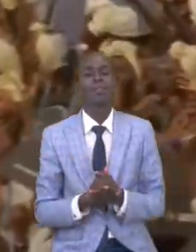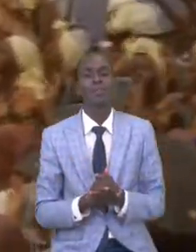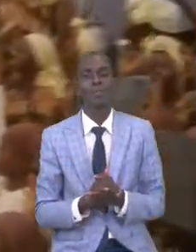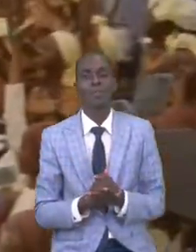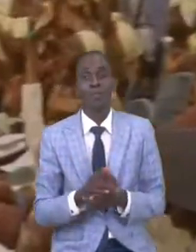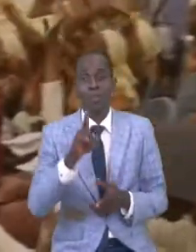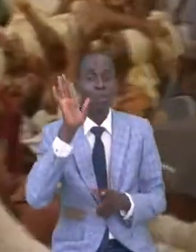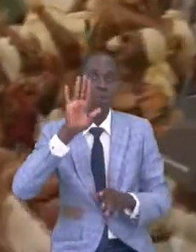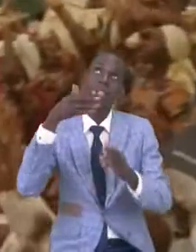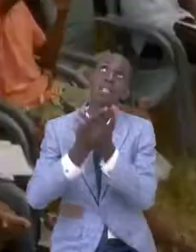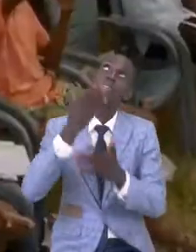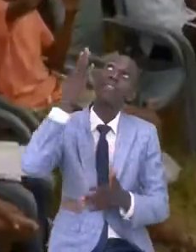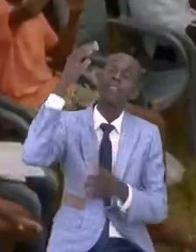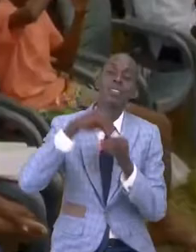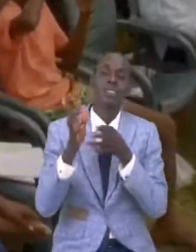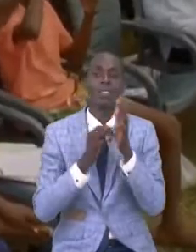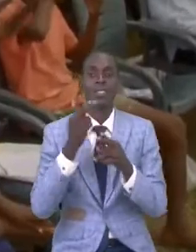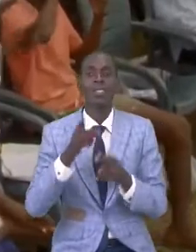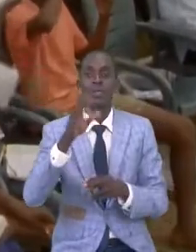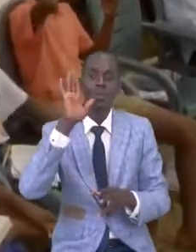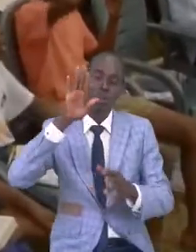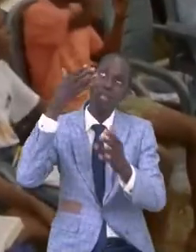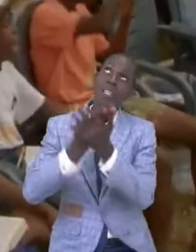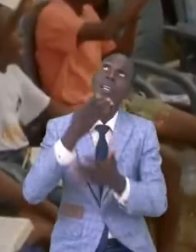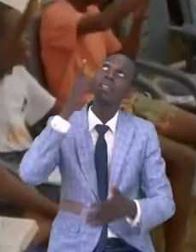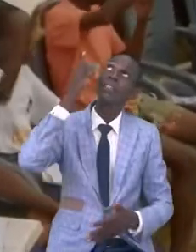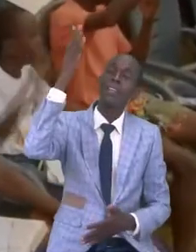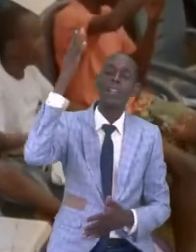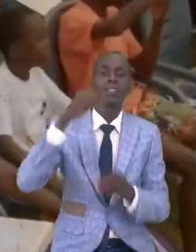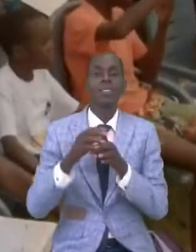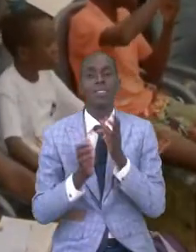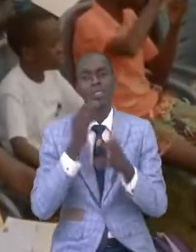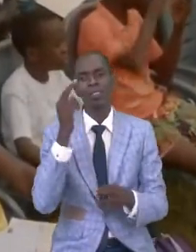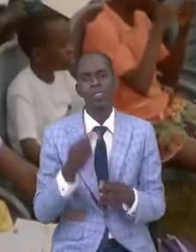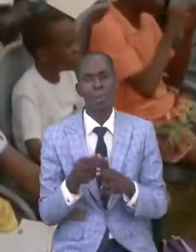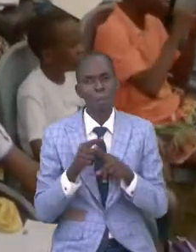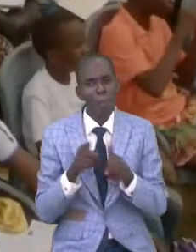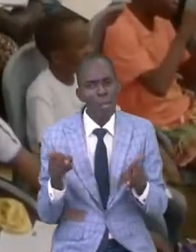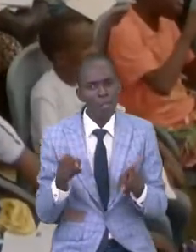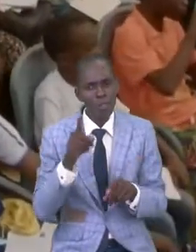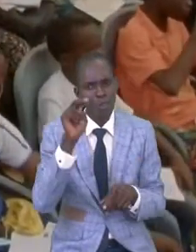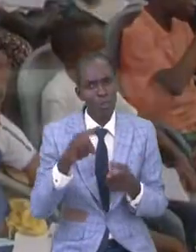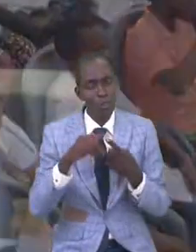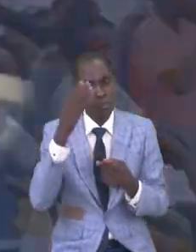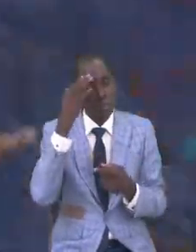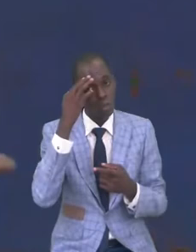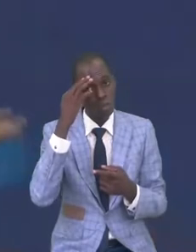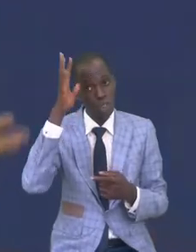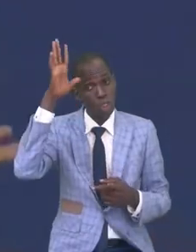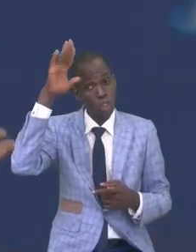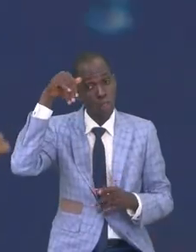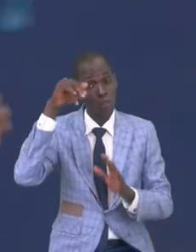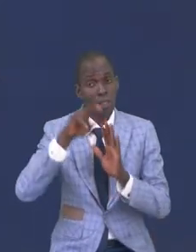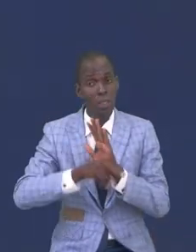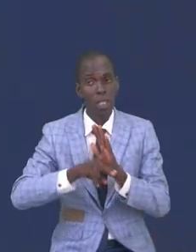You will get there. I said you will get there. But you know, rebellion stops